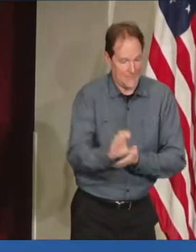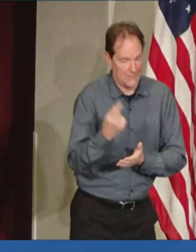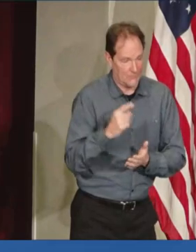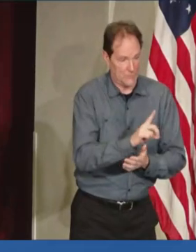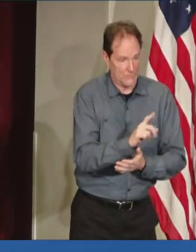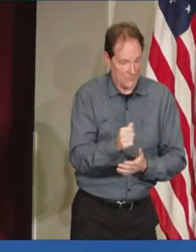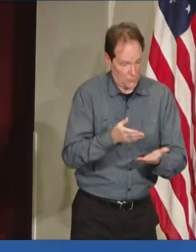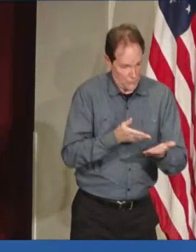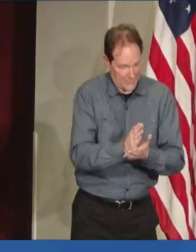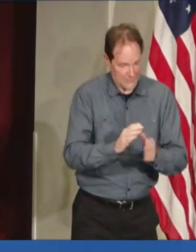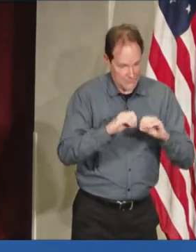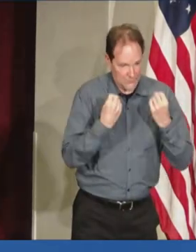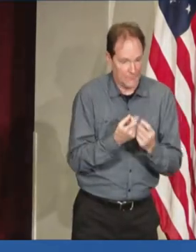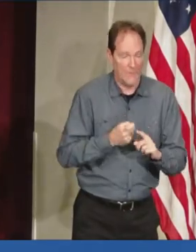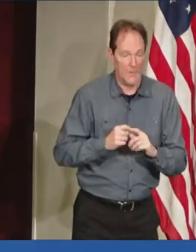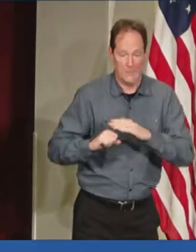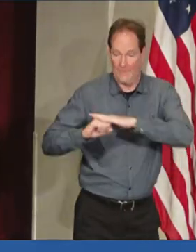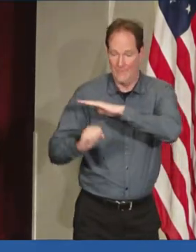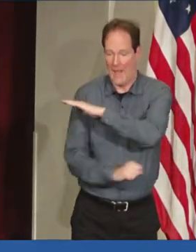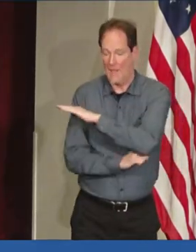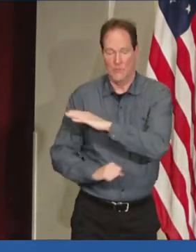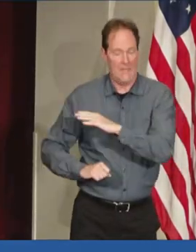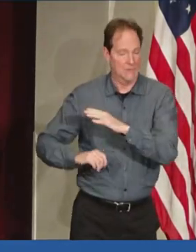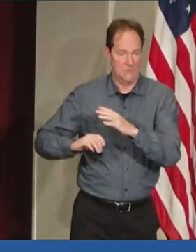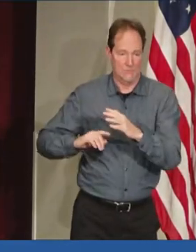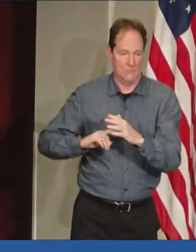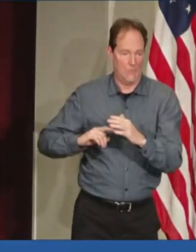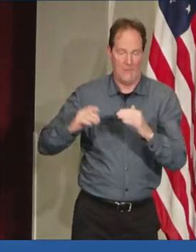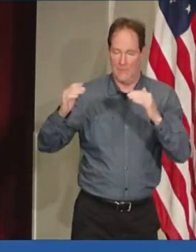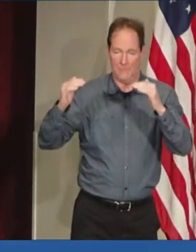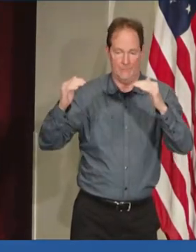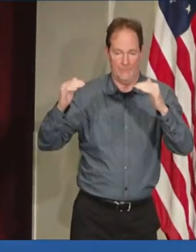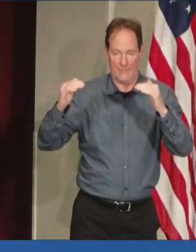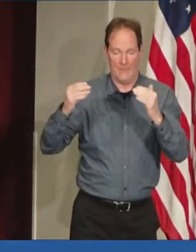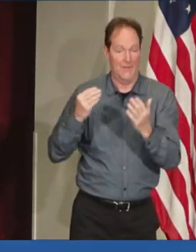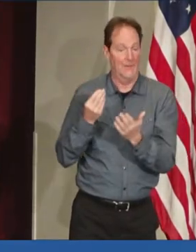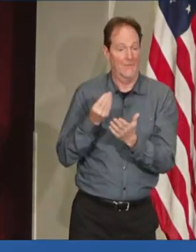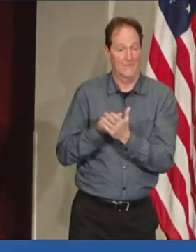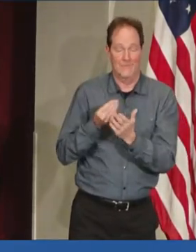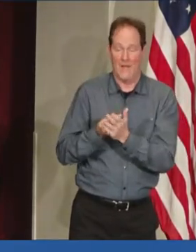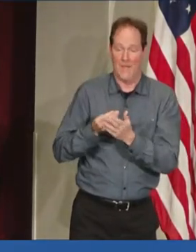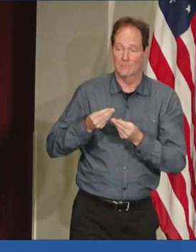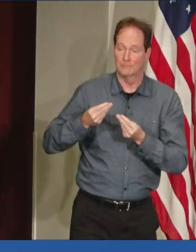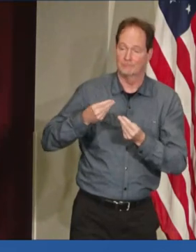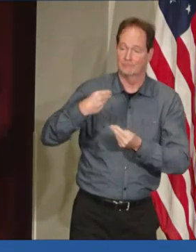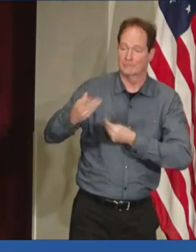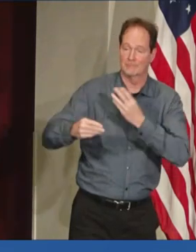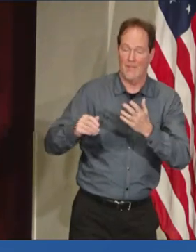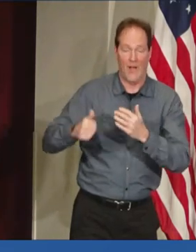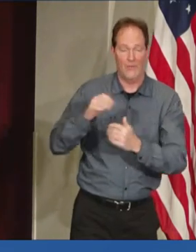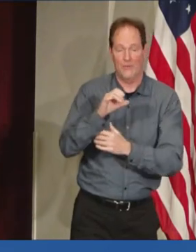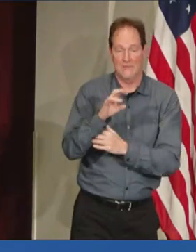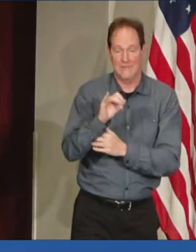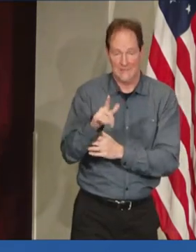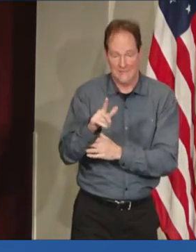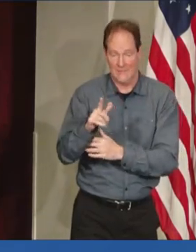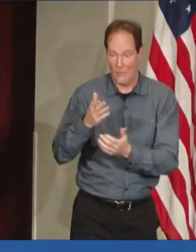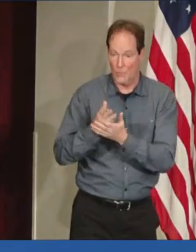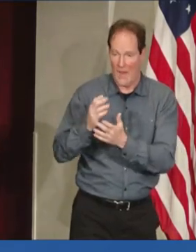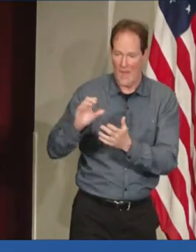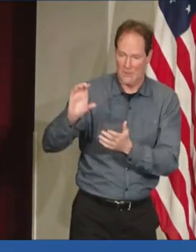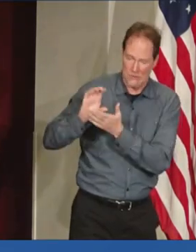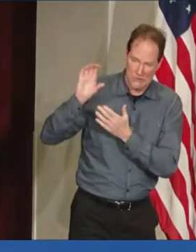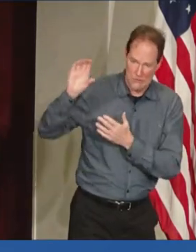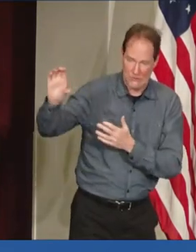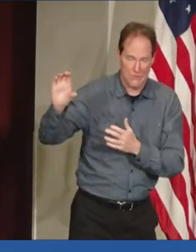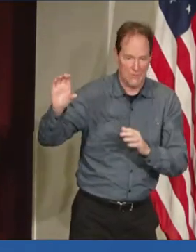organizations from foundations is way below the funding that goes on for other civil rights organizations. I mean, if you